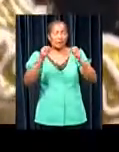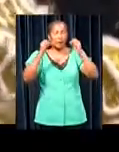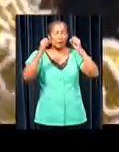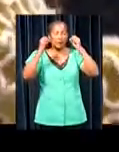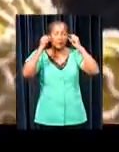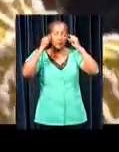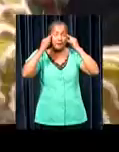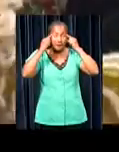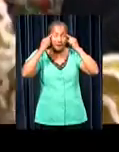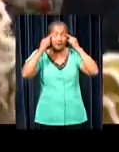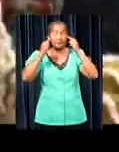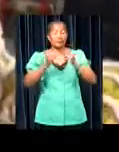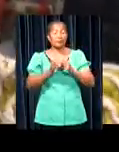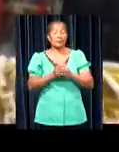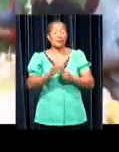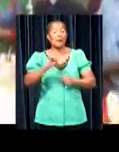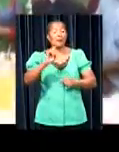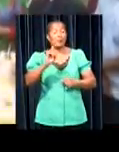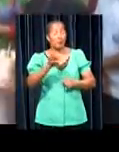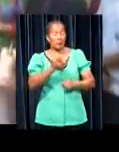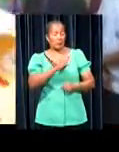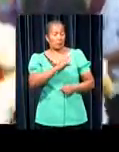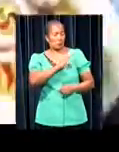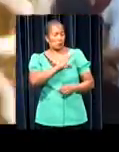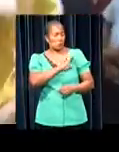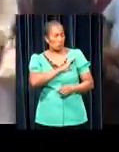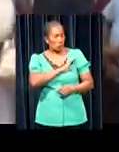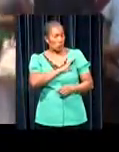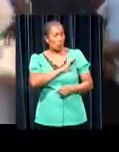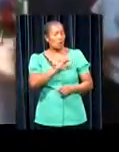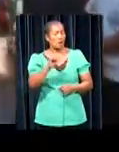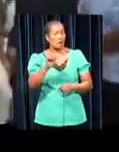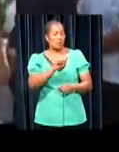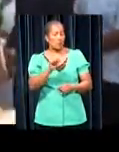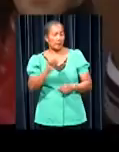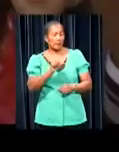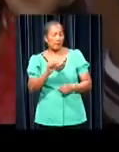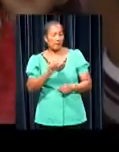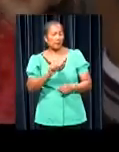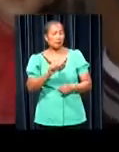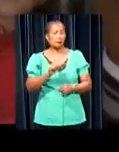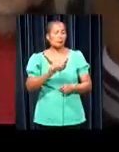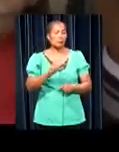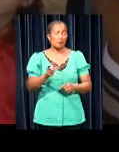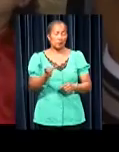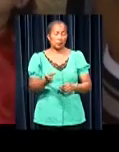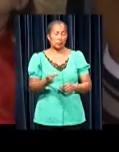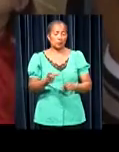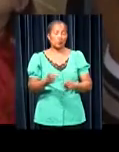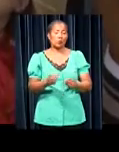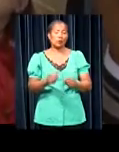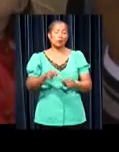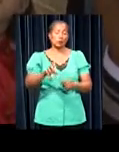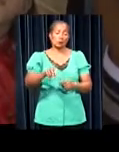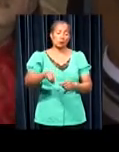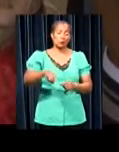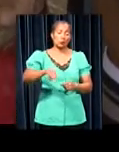a population of Chinese. Except the Chinese, the festival is also